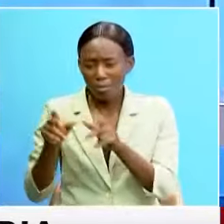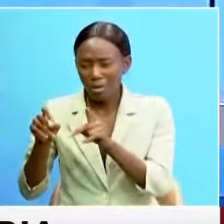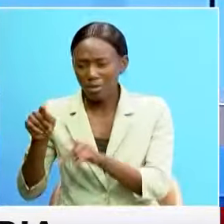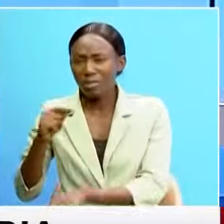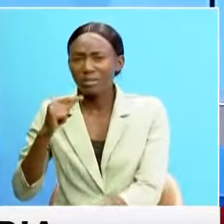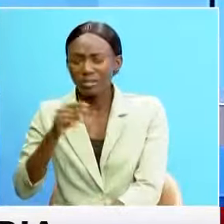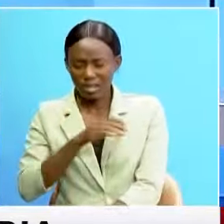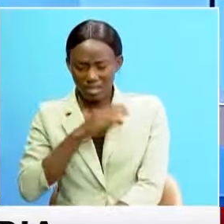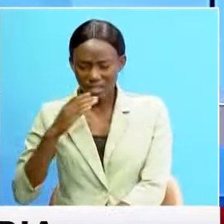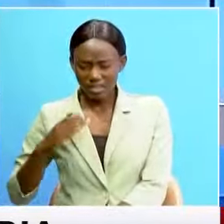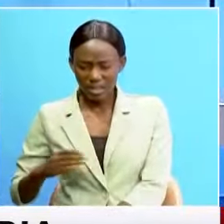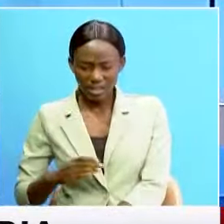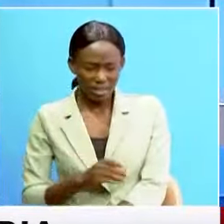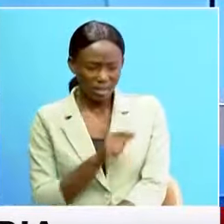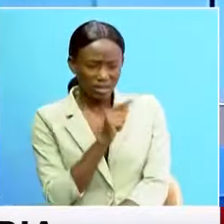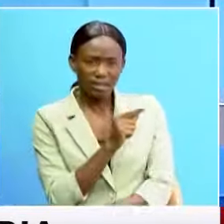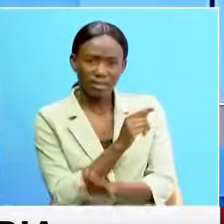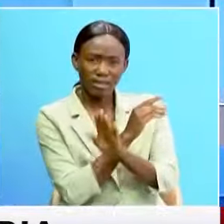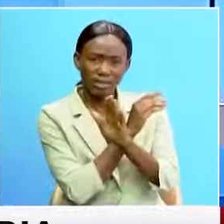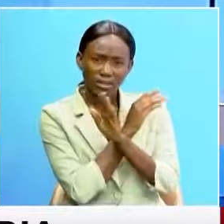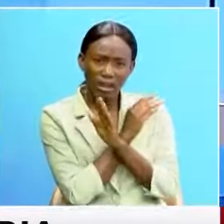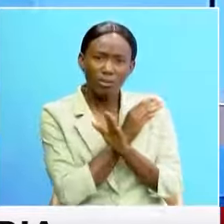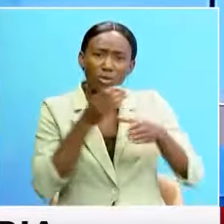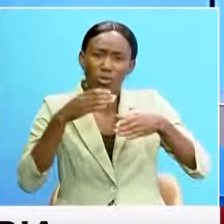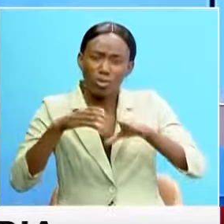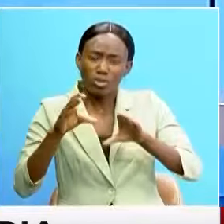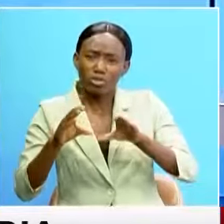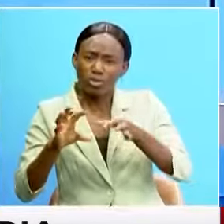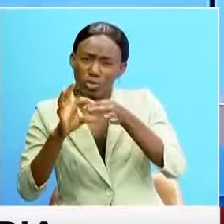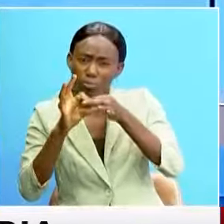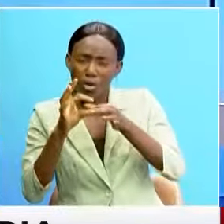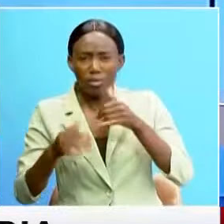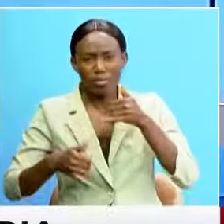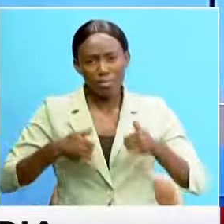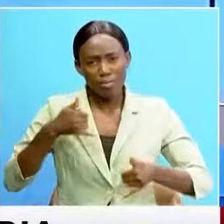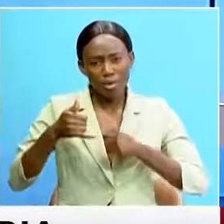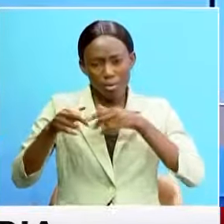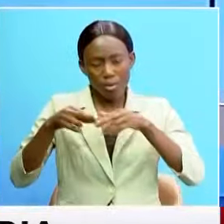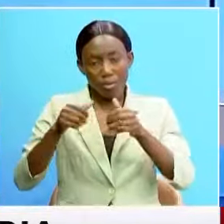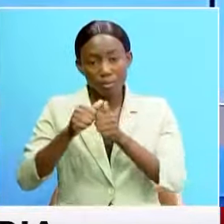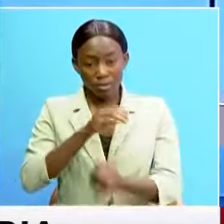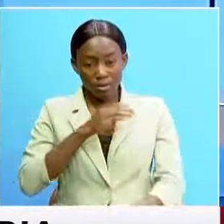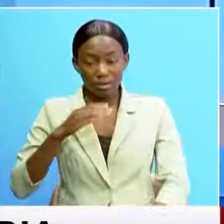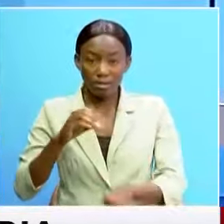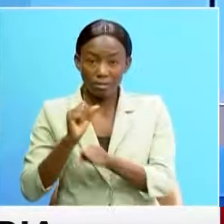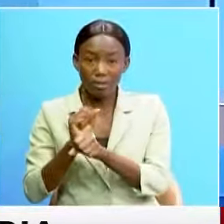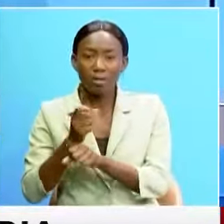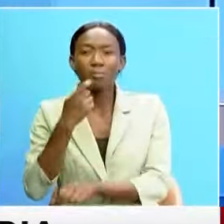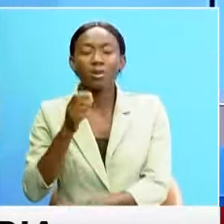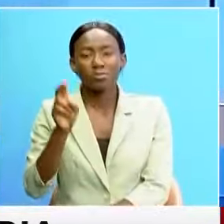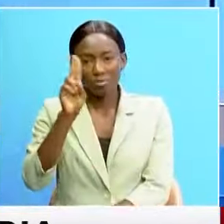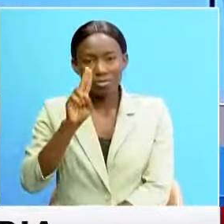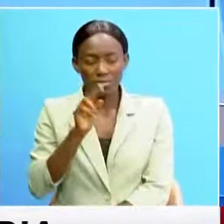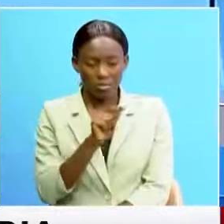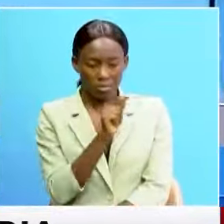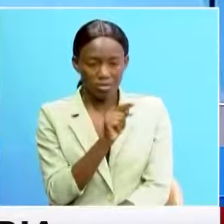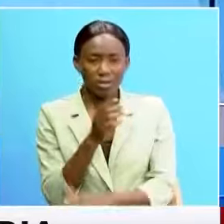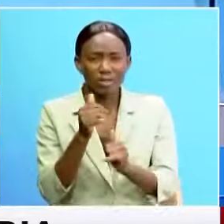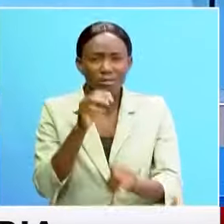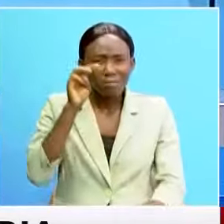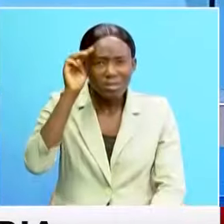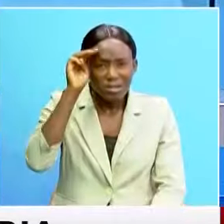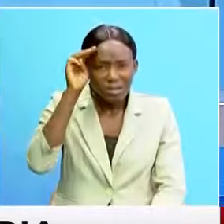have continued to enjoy cordial mutual relations, which Chinese companies should take advantage of. The minister